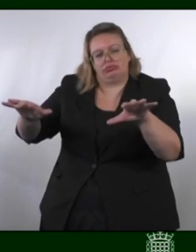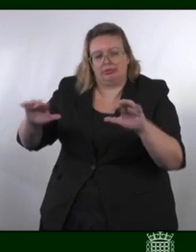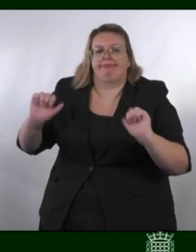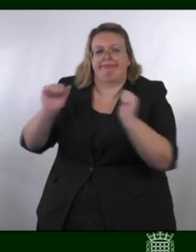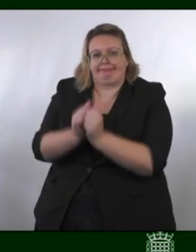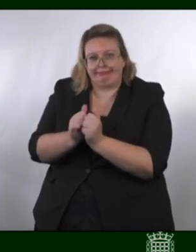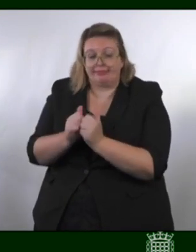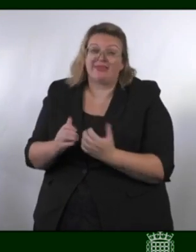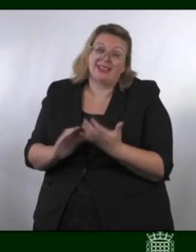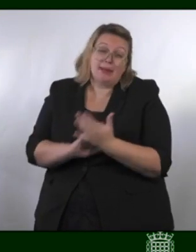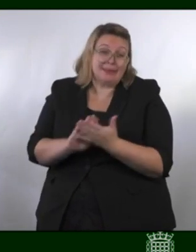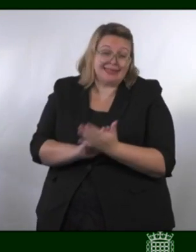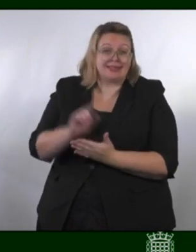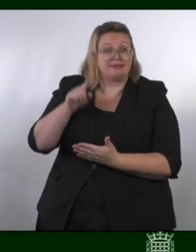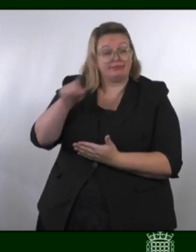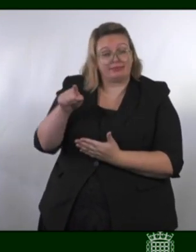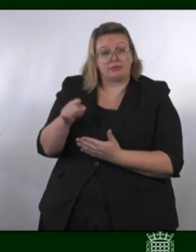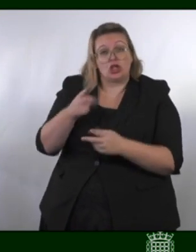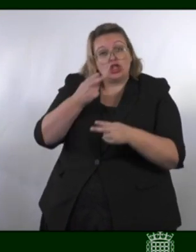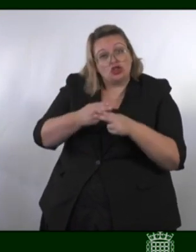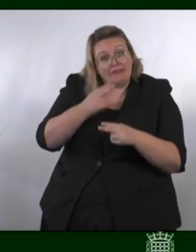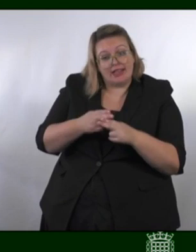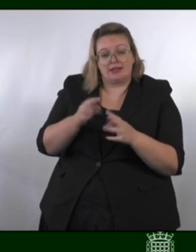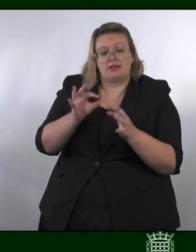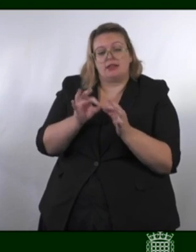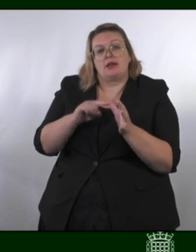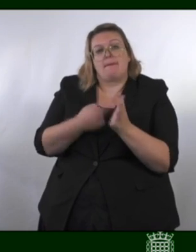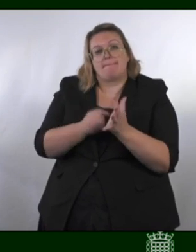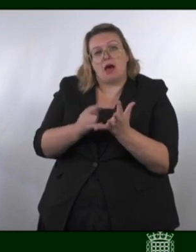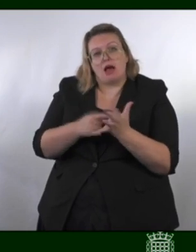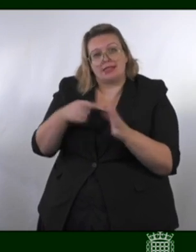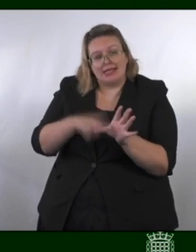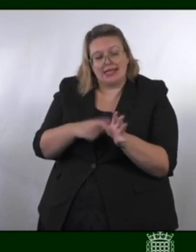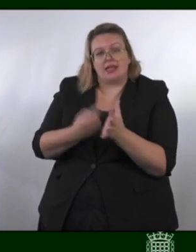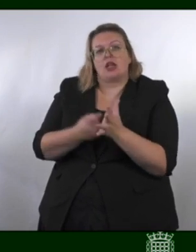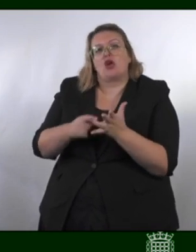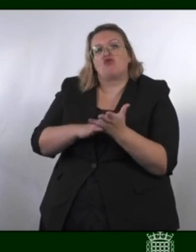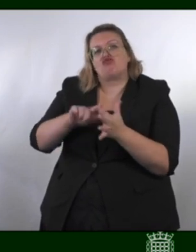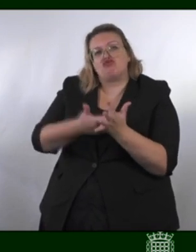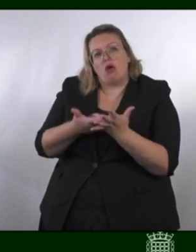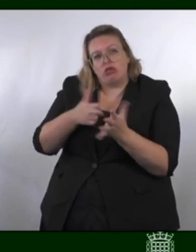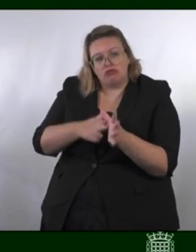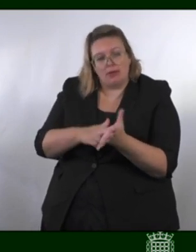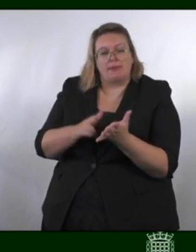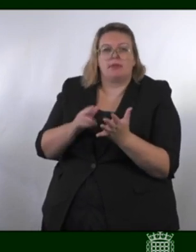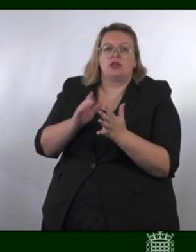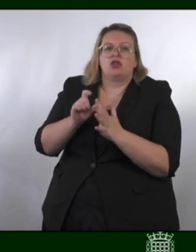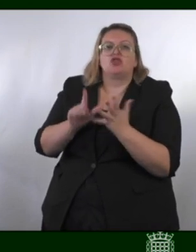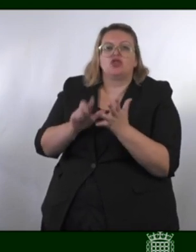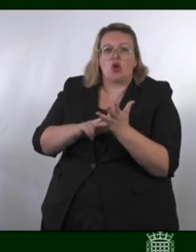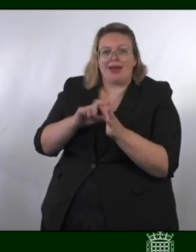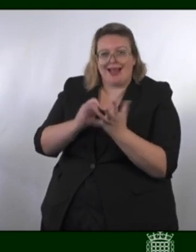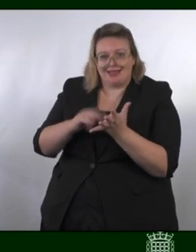That means that South Yorkshire, so the City of Sheffield, Barnsley, Rotherham and Doncaster, will be moving to the local COVID alert level very